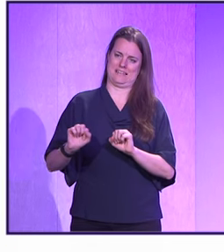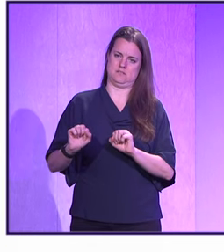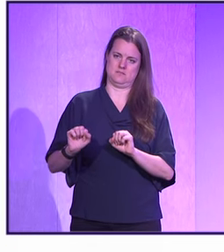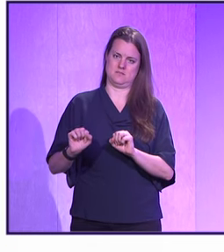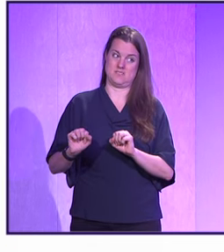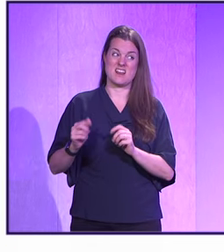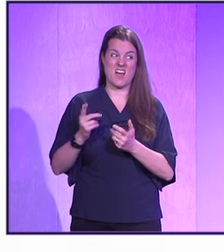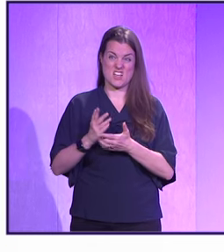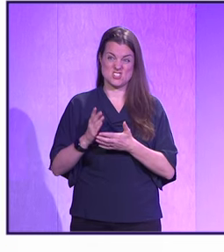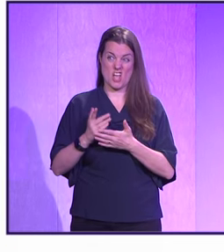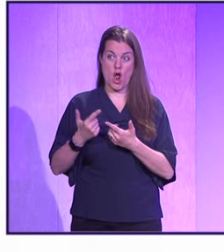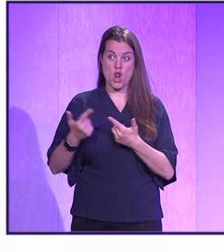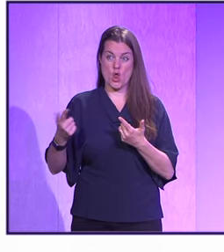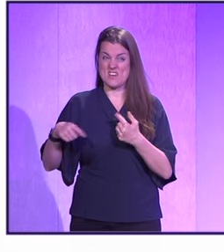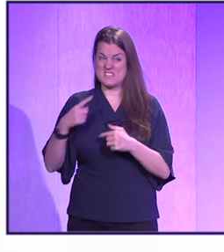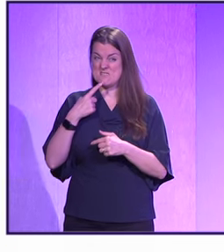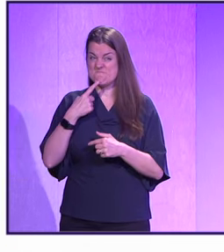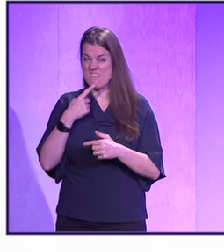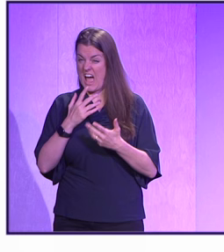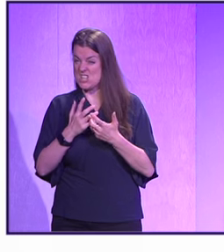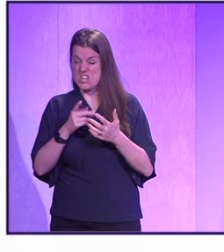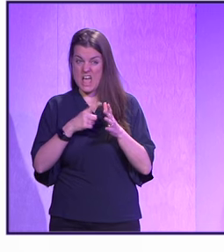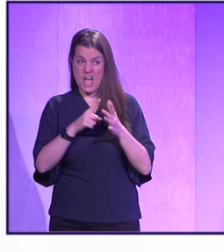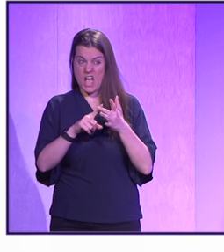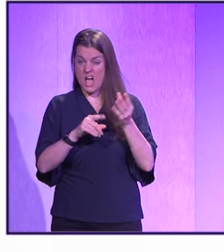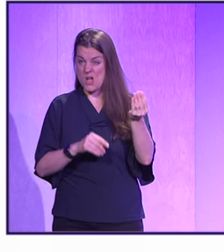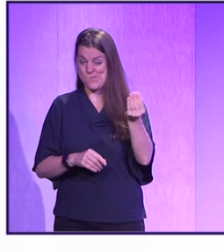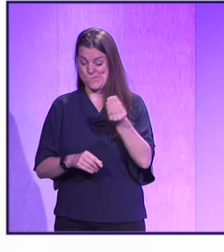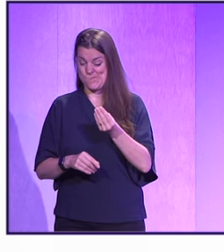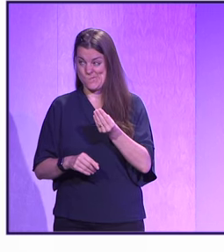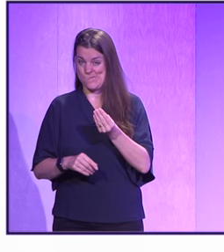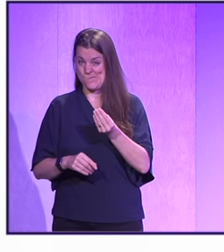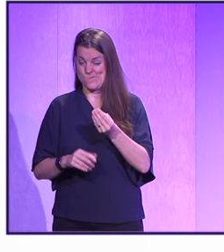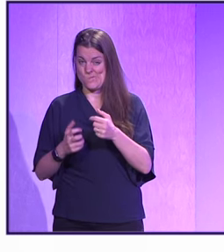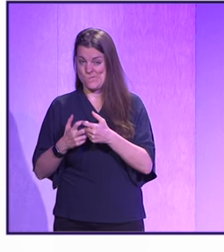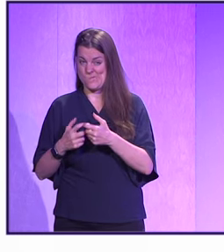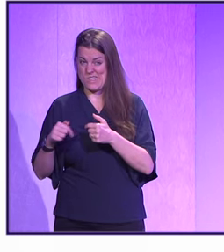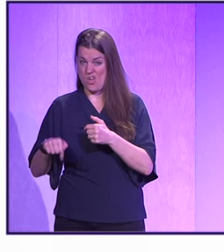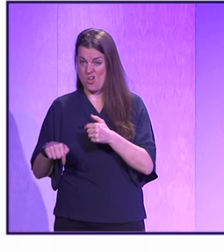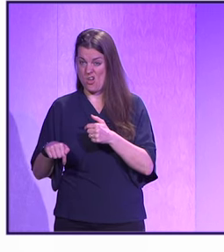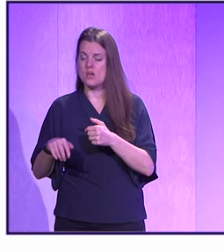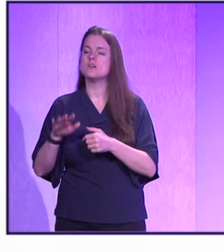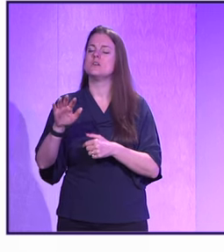huge successes yet. And there's a lot of people who are saying, actually, it might not work here.